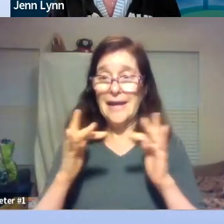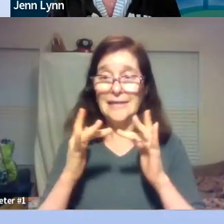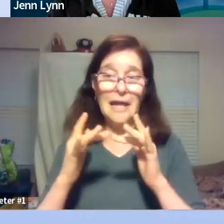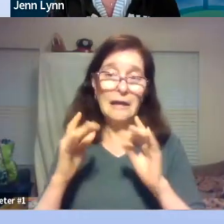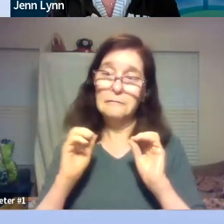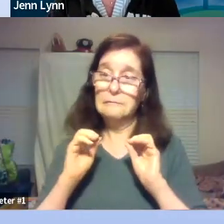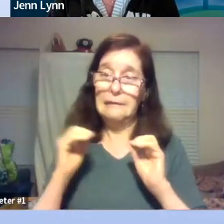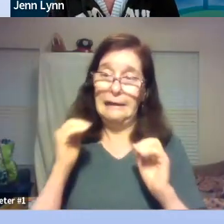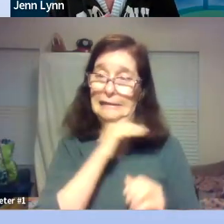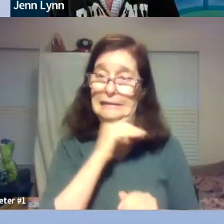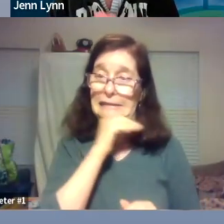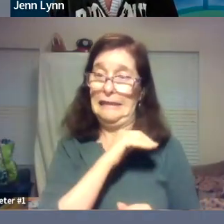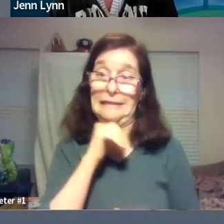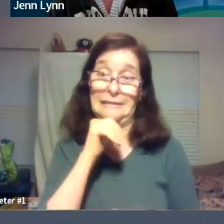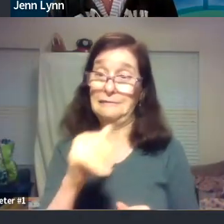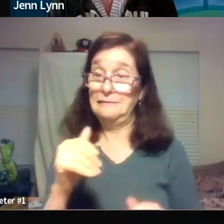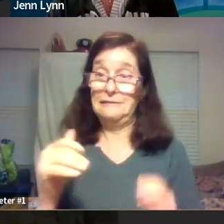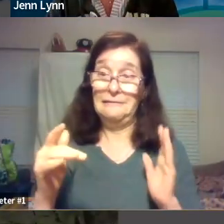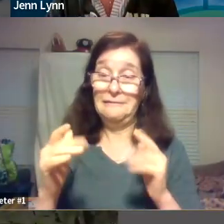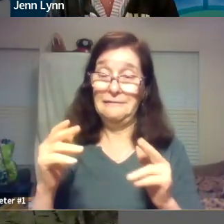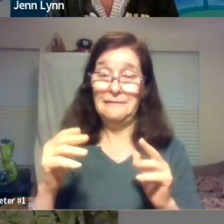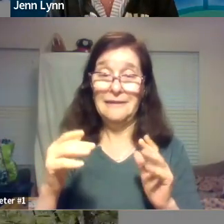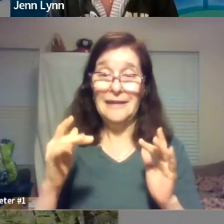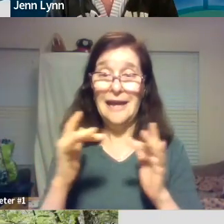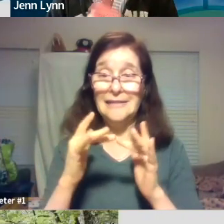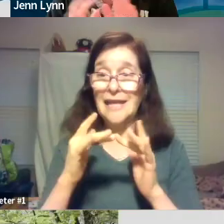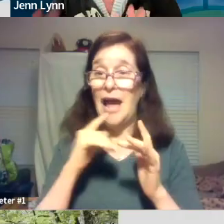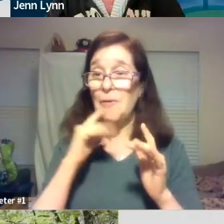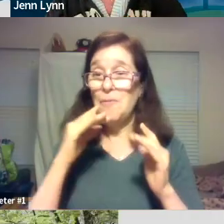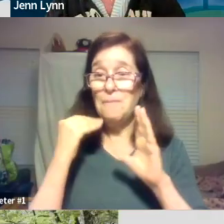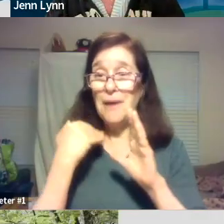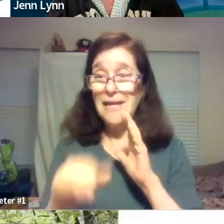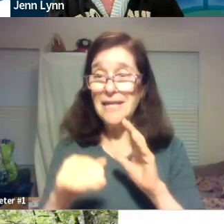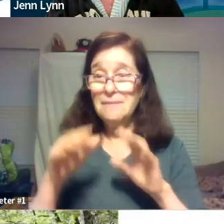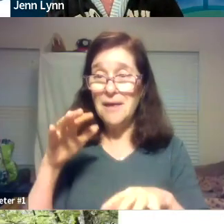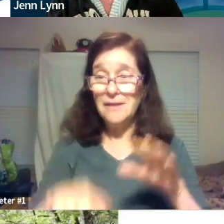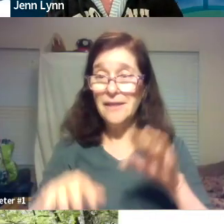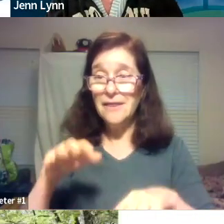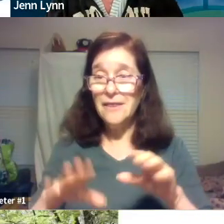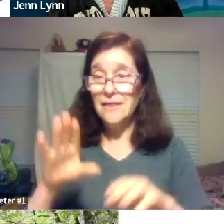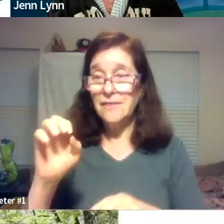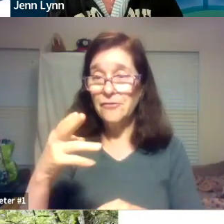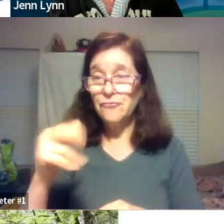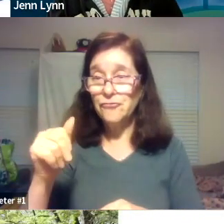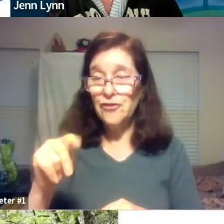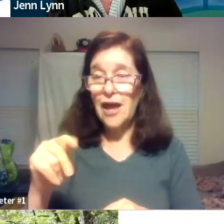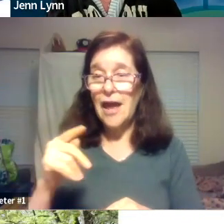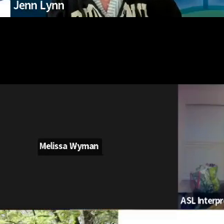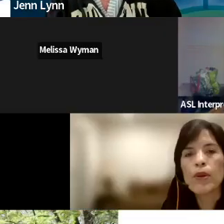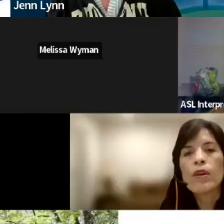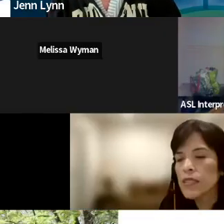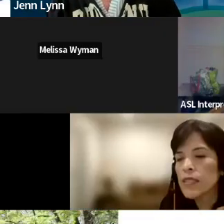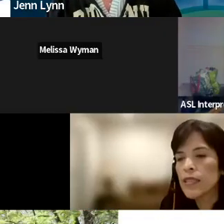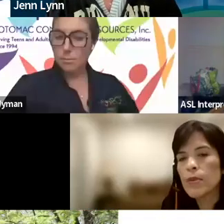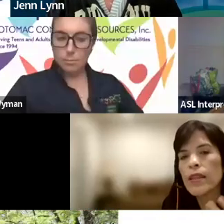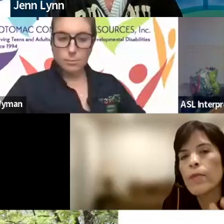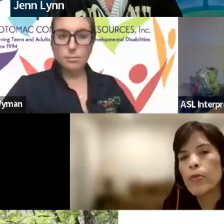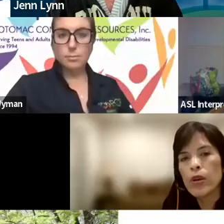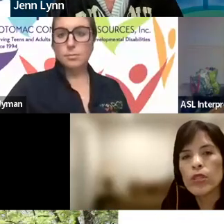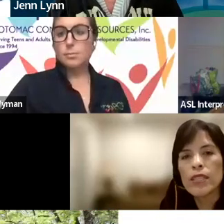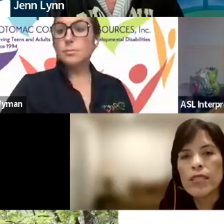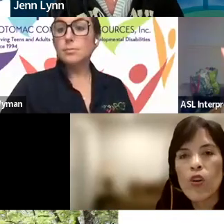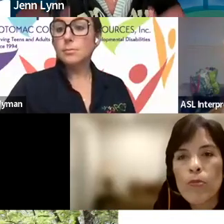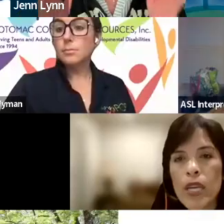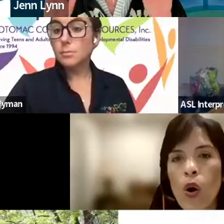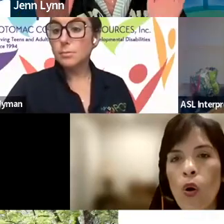there's no contact information. I will put my email in the chat, but feel free to reach out to me at any time.